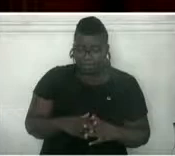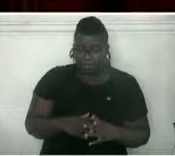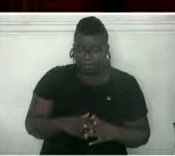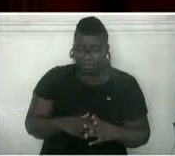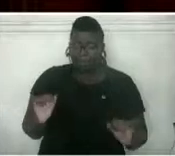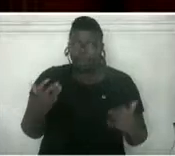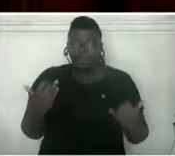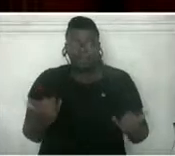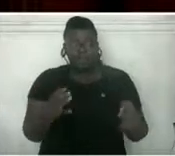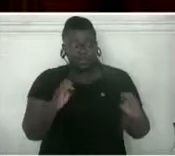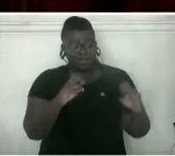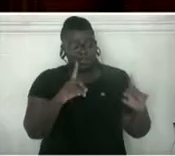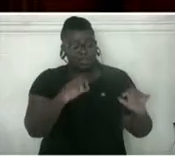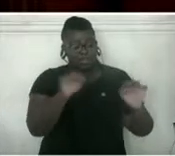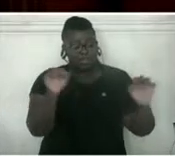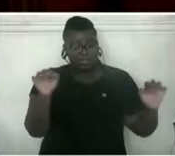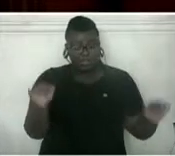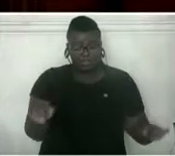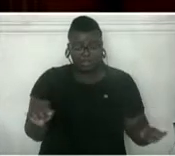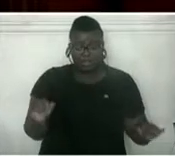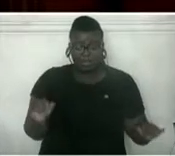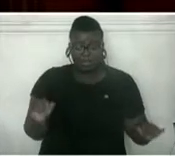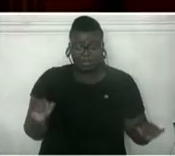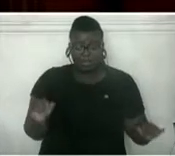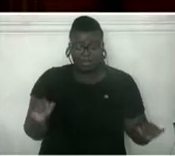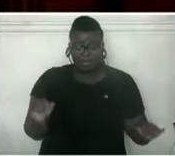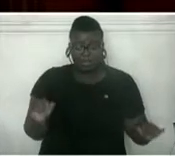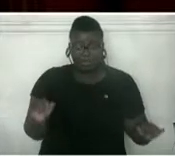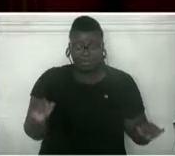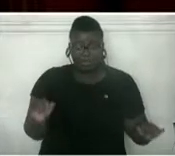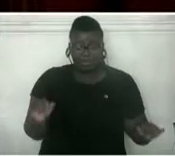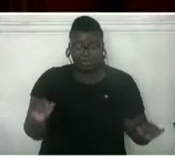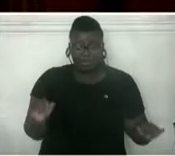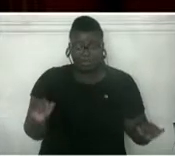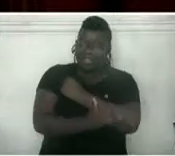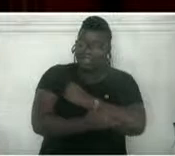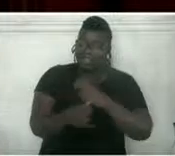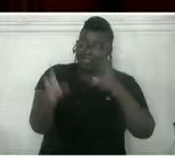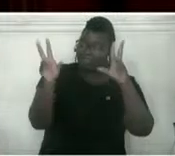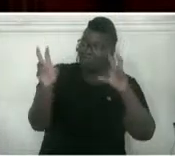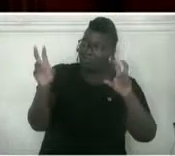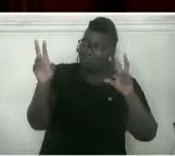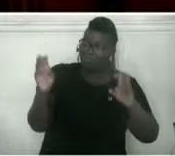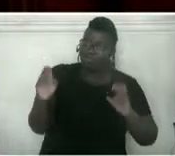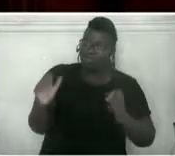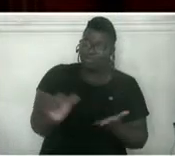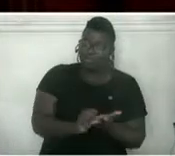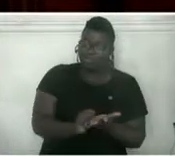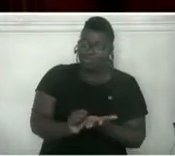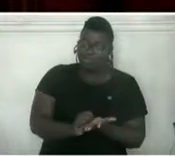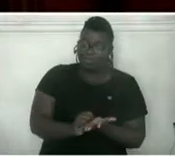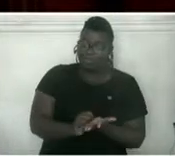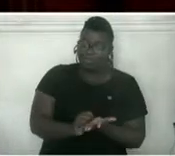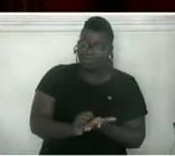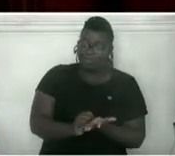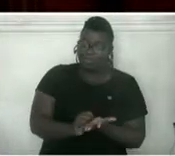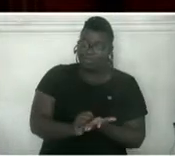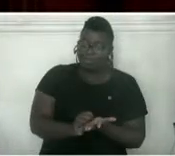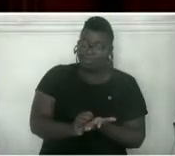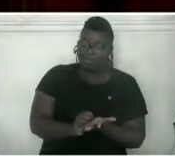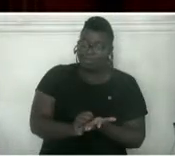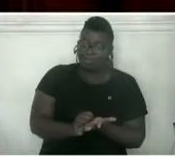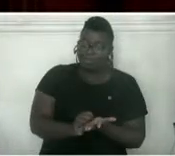is now the largest in the country in terms of numbers. As well, we